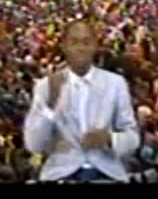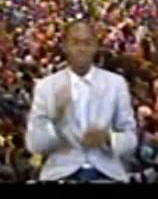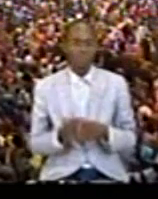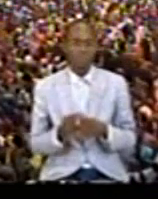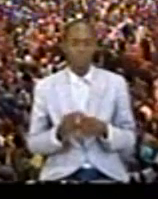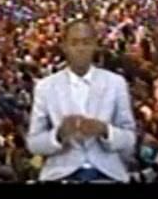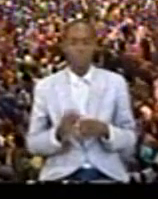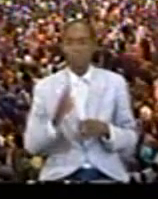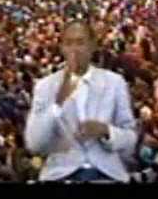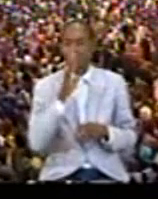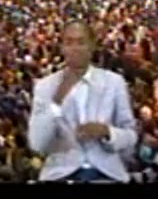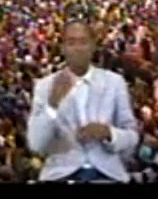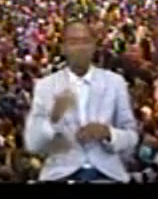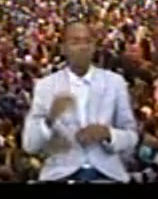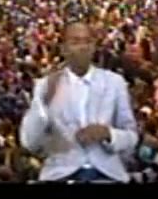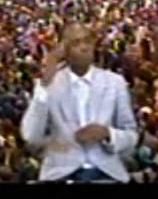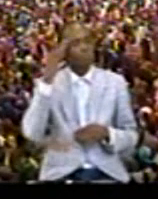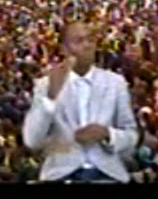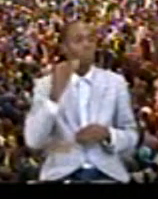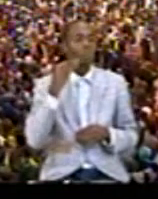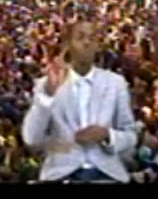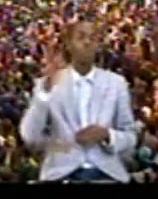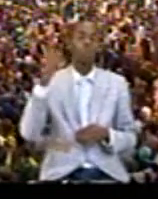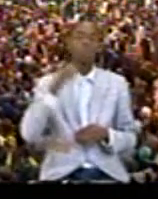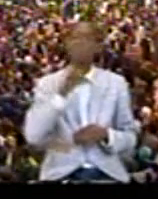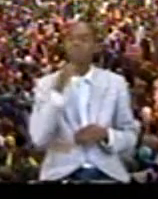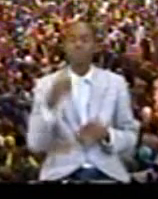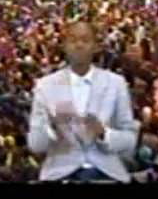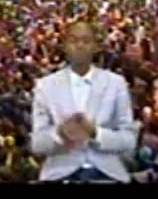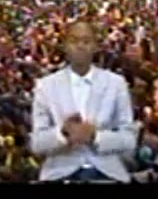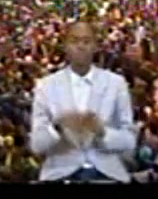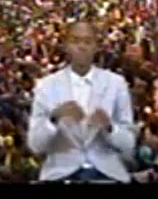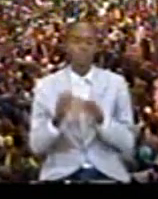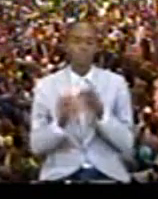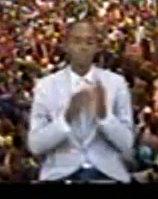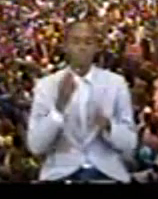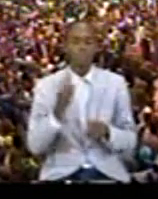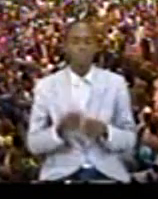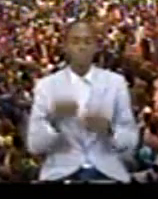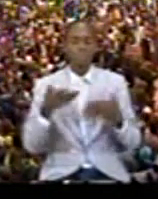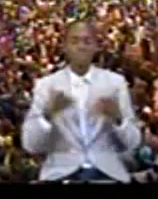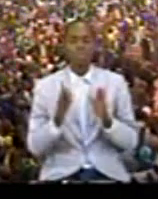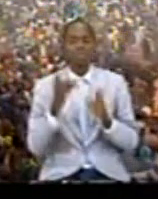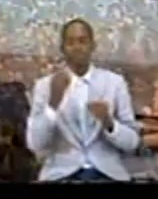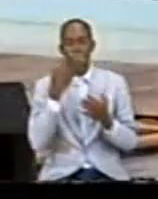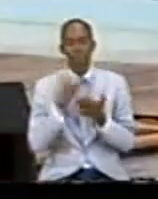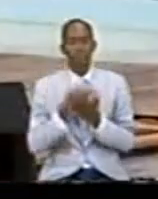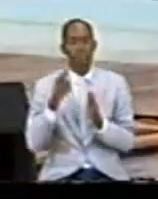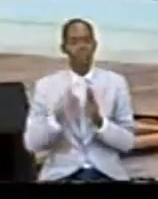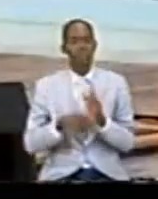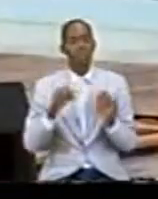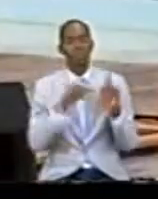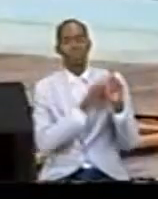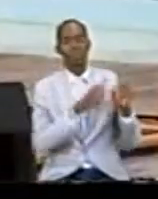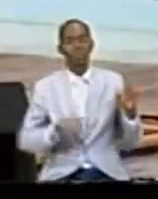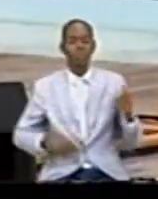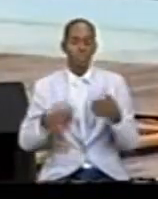Be the head and not the tail. Let the goodness of the Lord follow you.